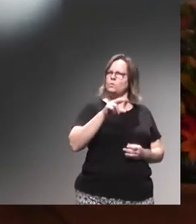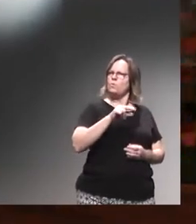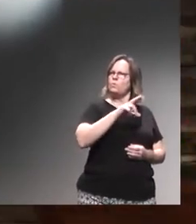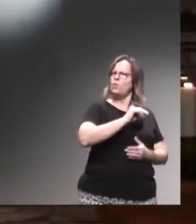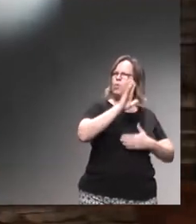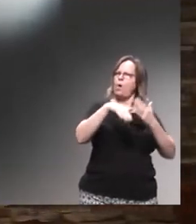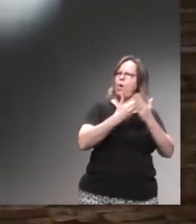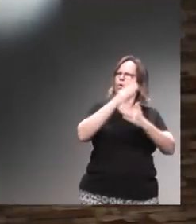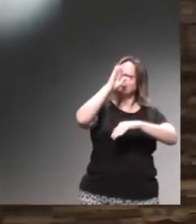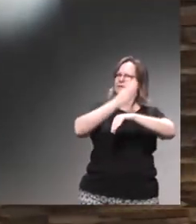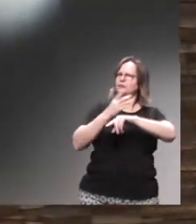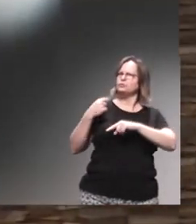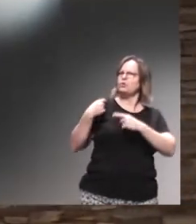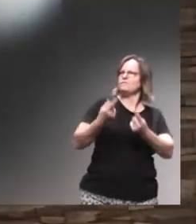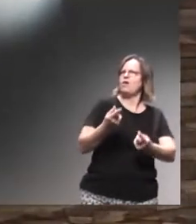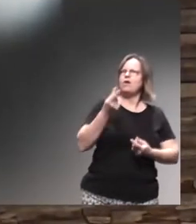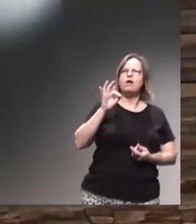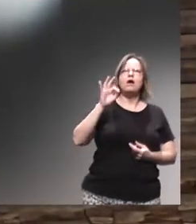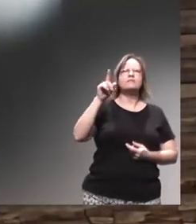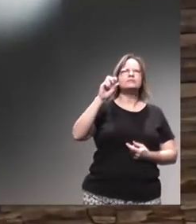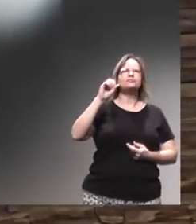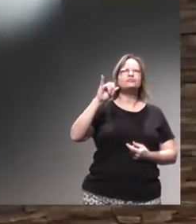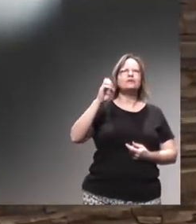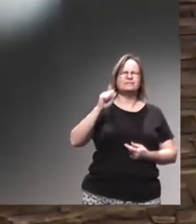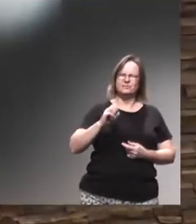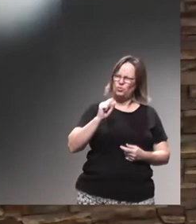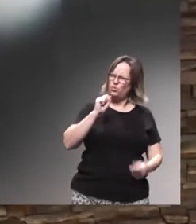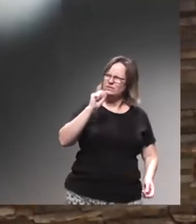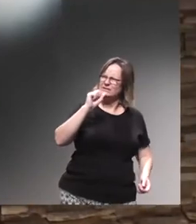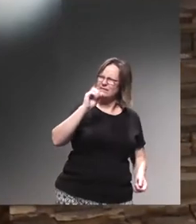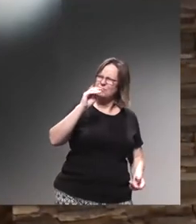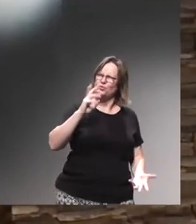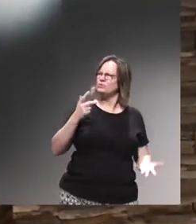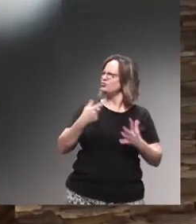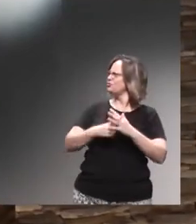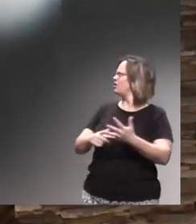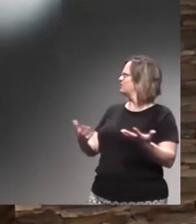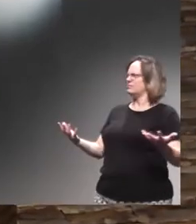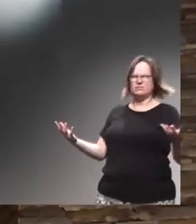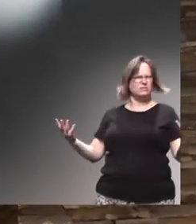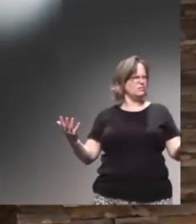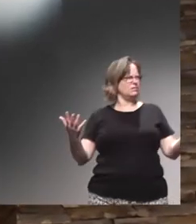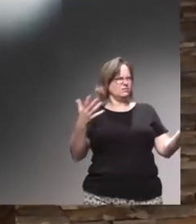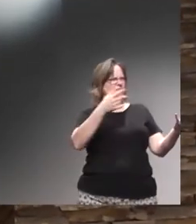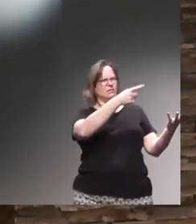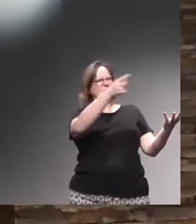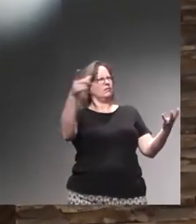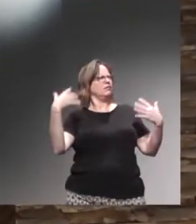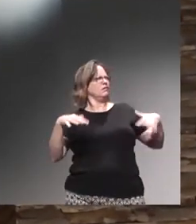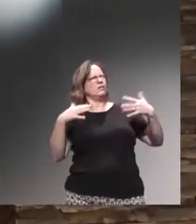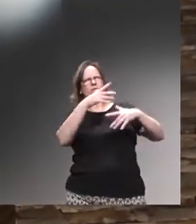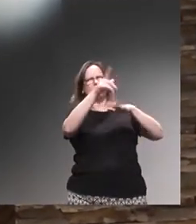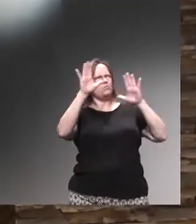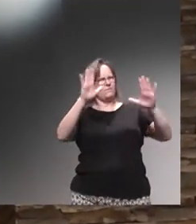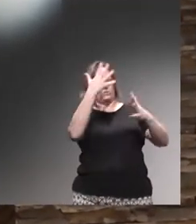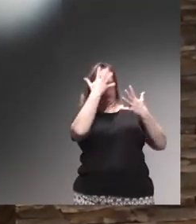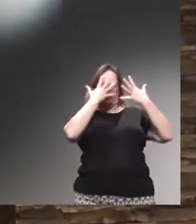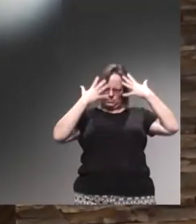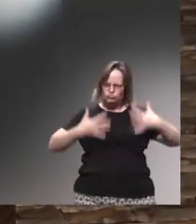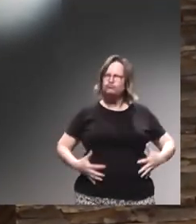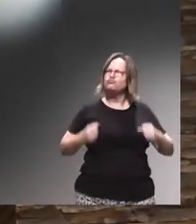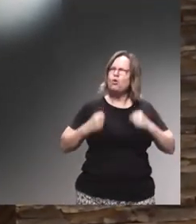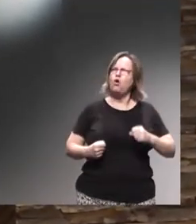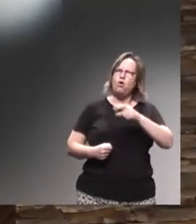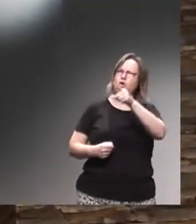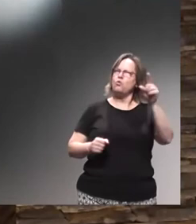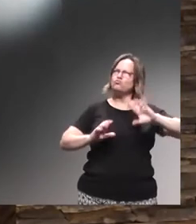wait a minute. This doesn't make any sense. They're all strong. They're all would be wonderful kings. What is going on? And God says something